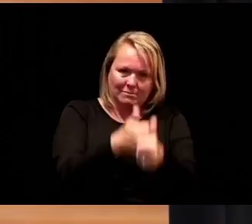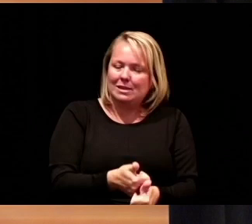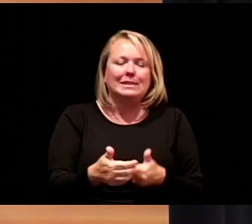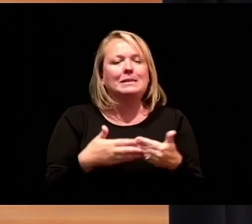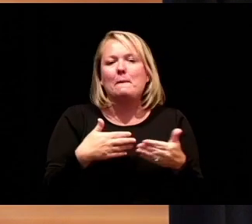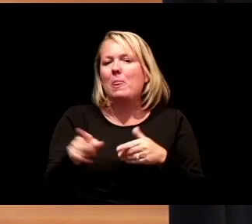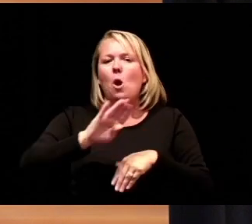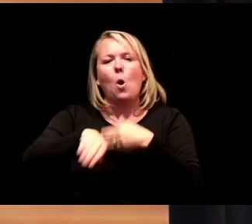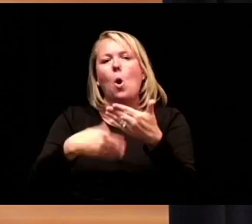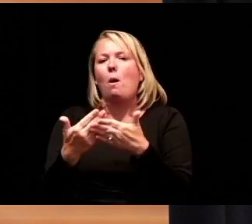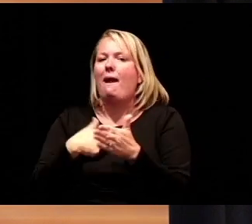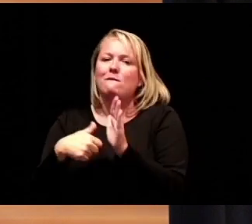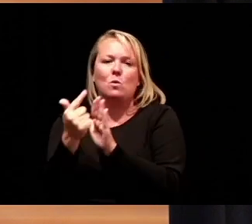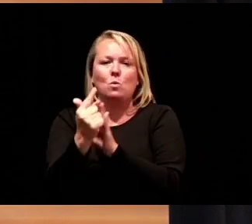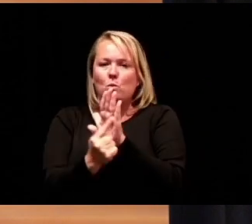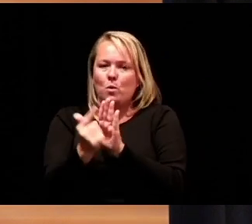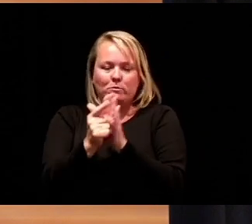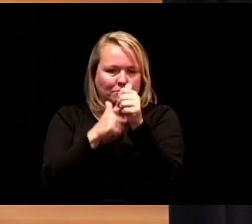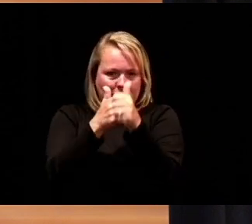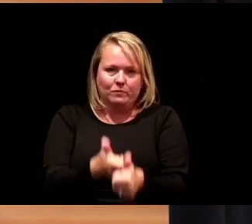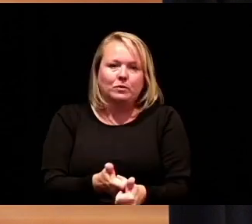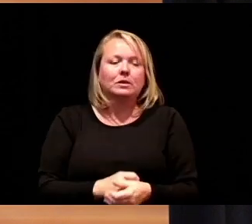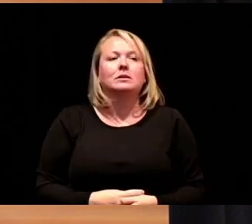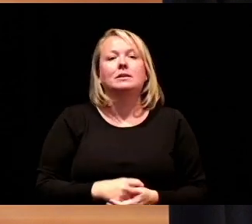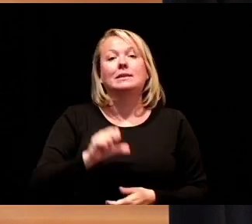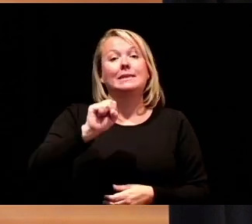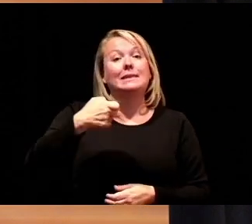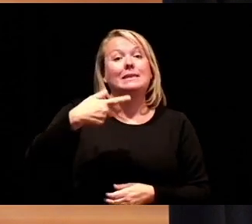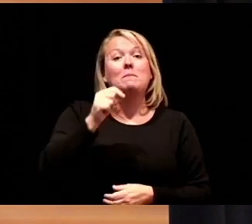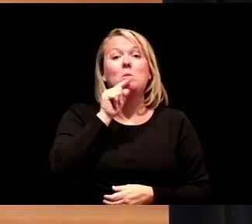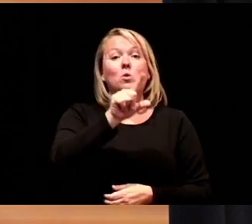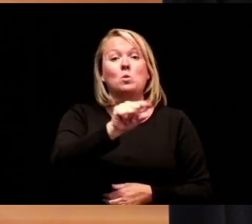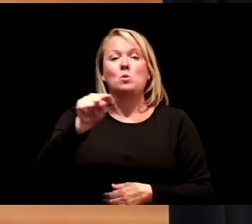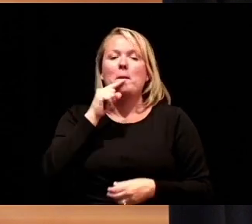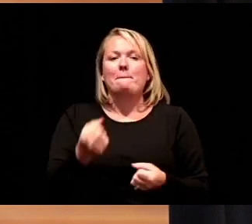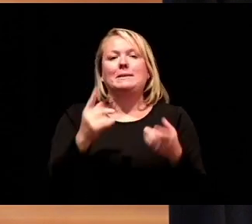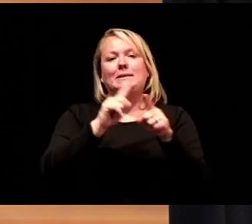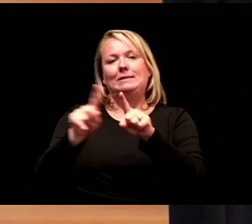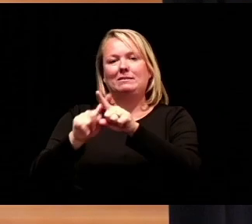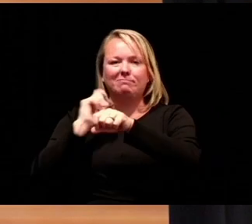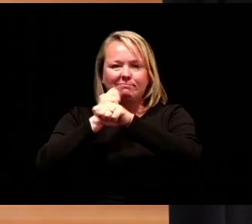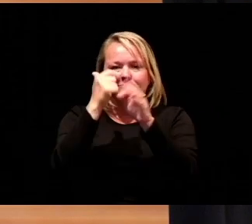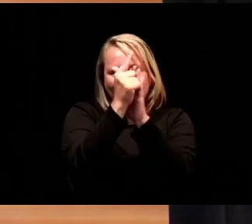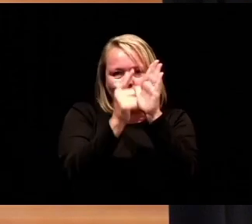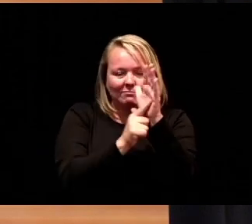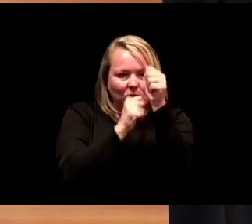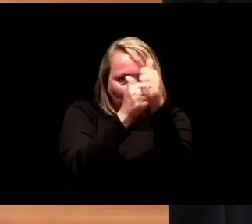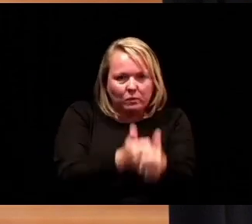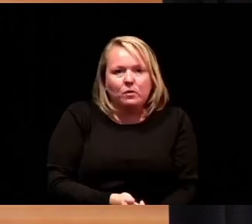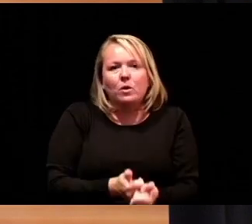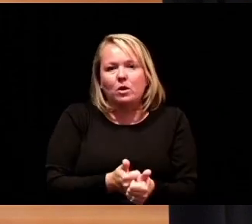record when disparate impact was going to get reviewed by the Supreme Court. If you look in the footnotes in Inclusive Communities, you're going to see there was